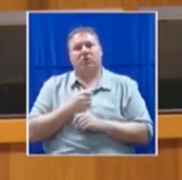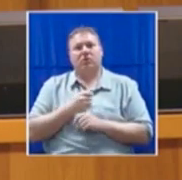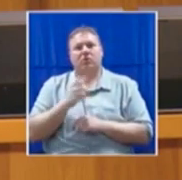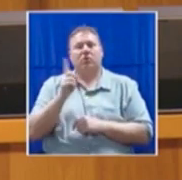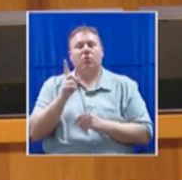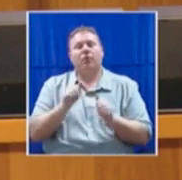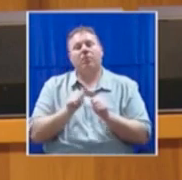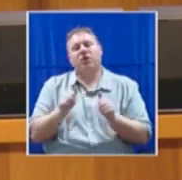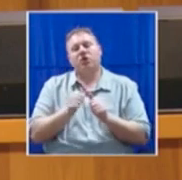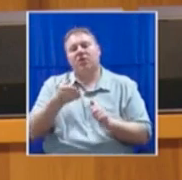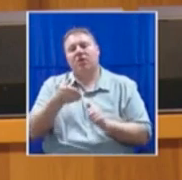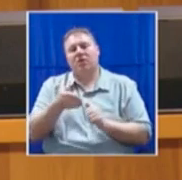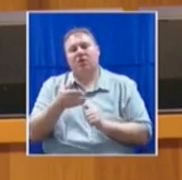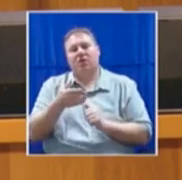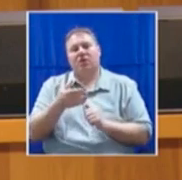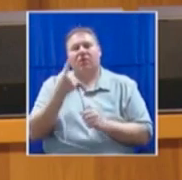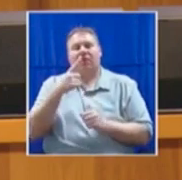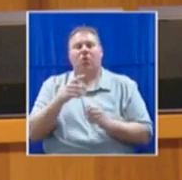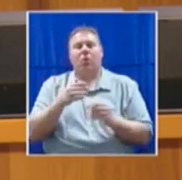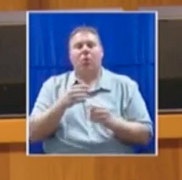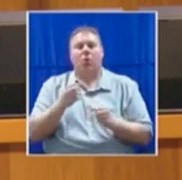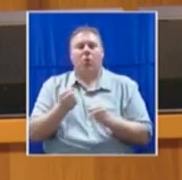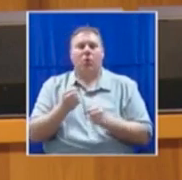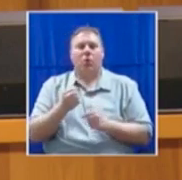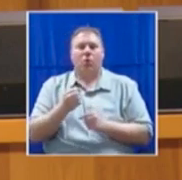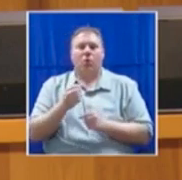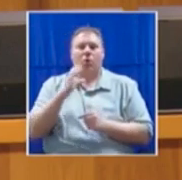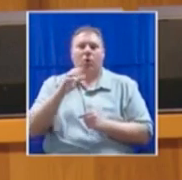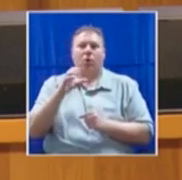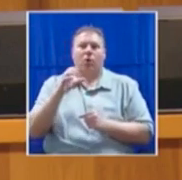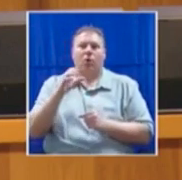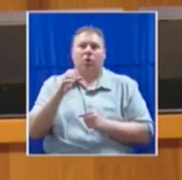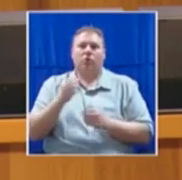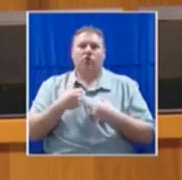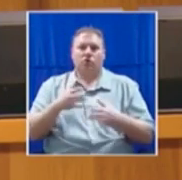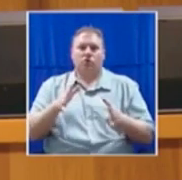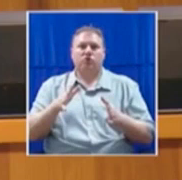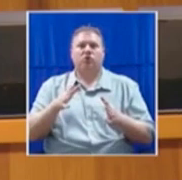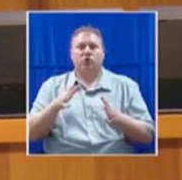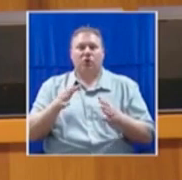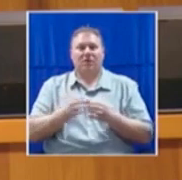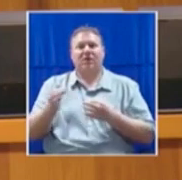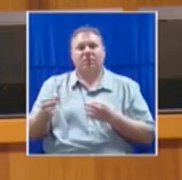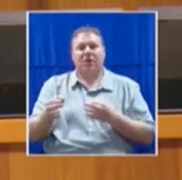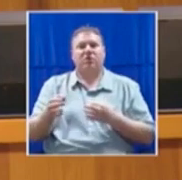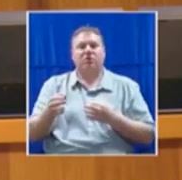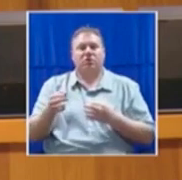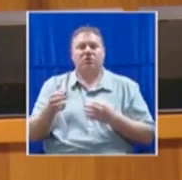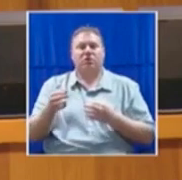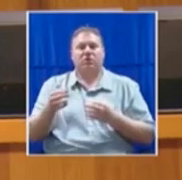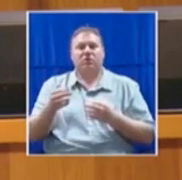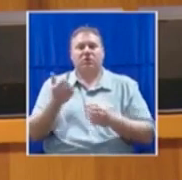in place to address some of the root causes, which includes the expansion of the number of drug rehabilitation